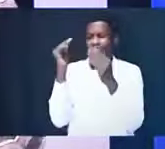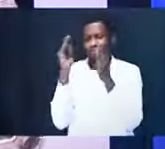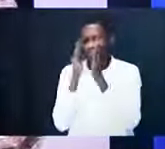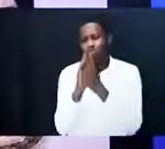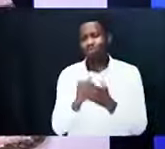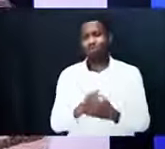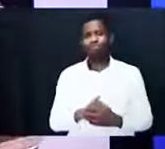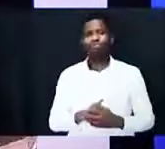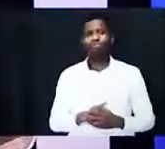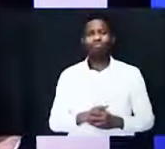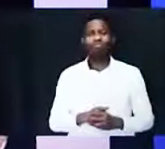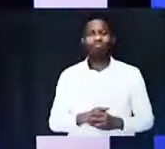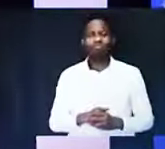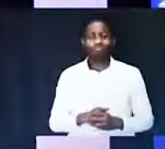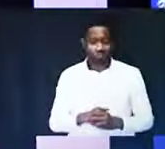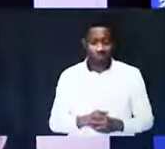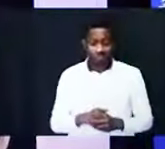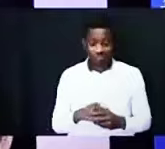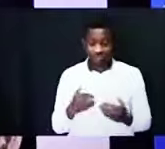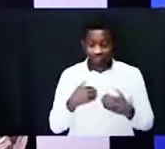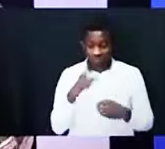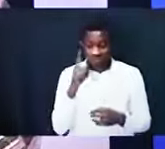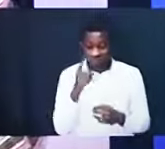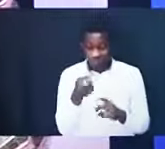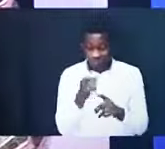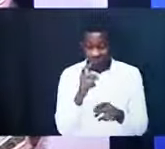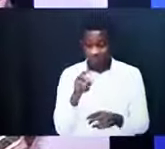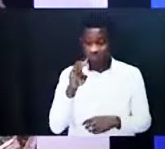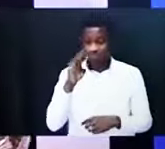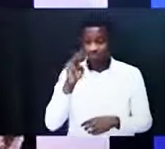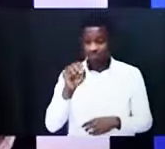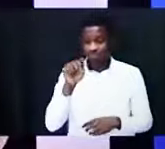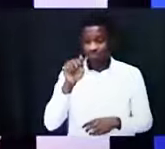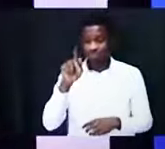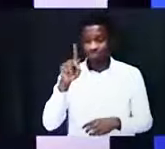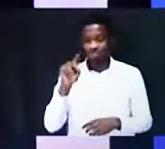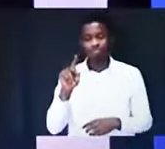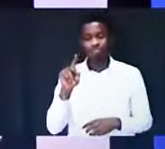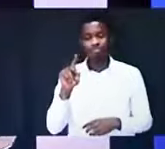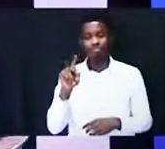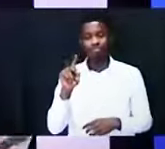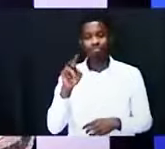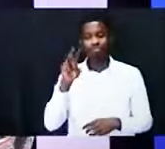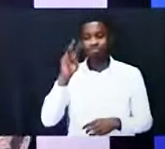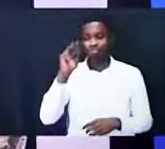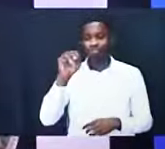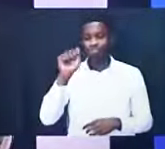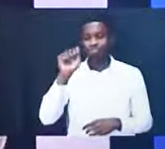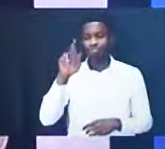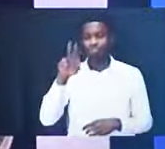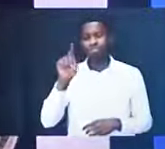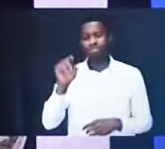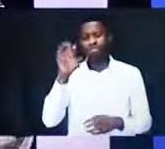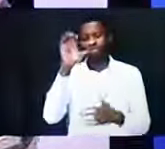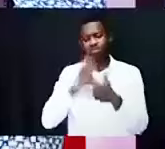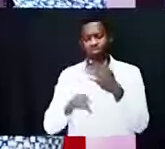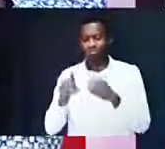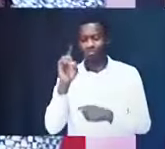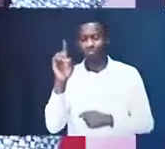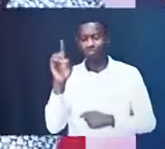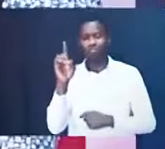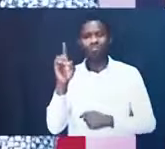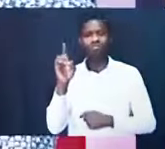master. Let me take one from Mark. Mark chapter 1, very popular one.